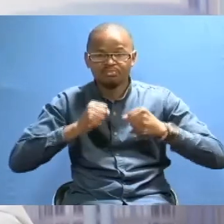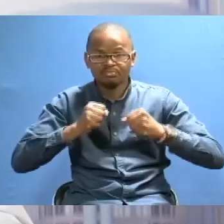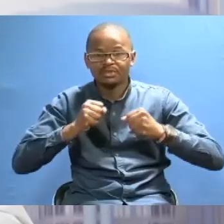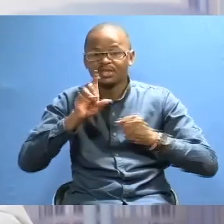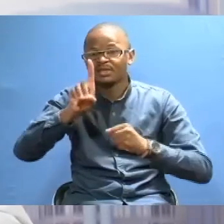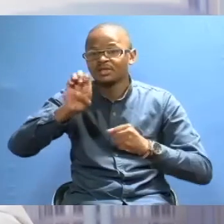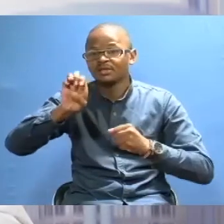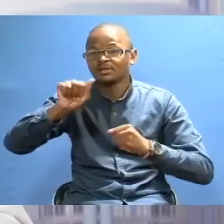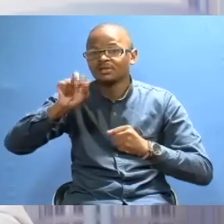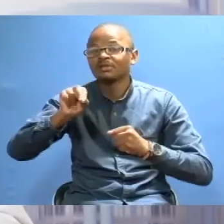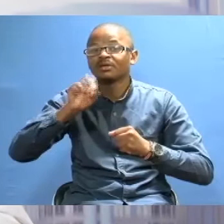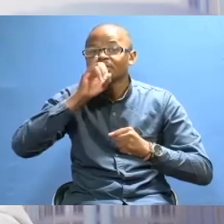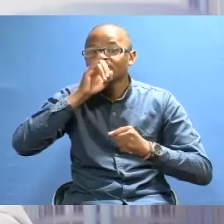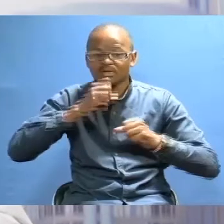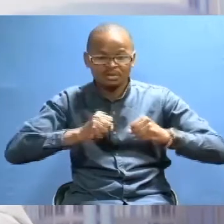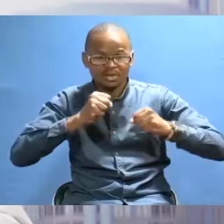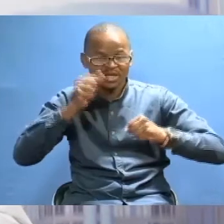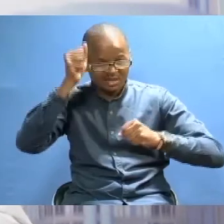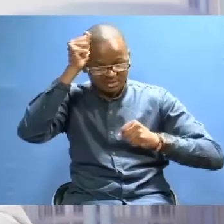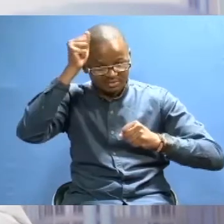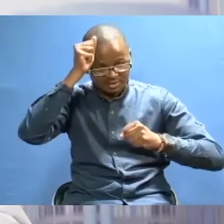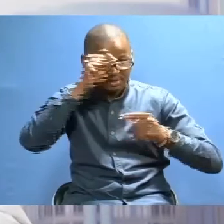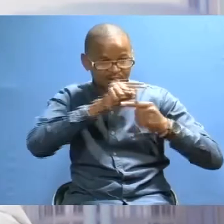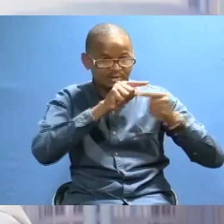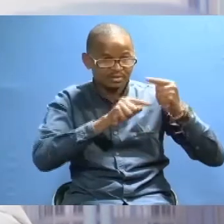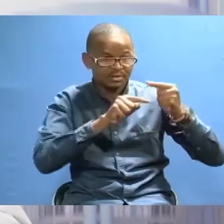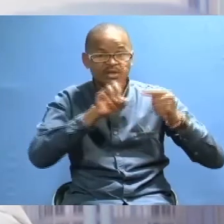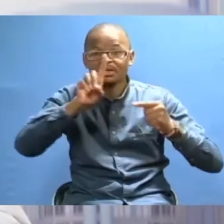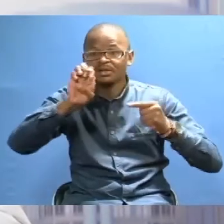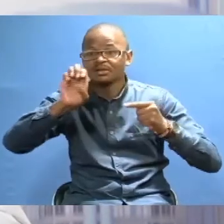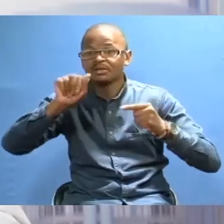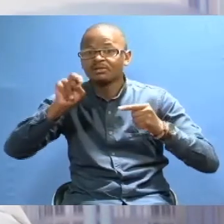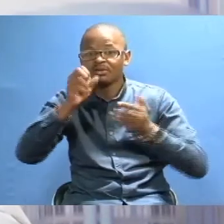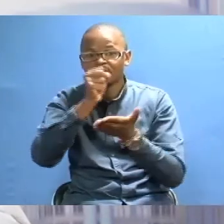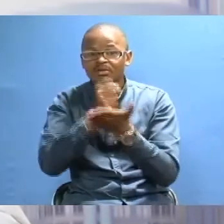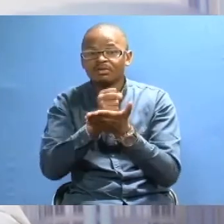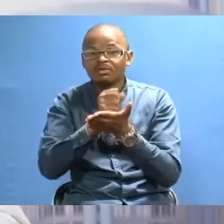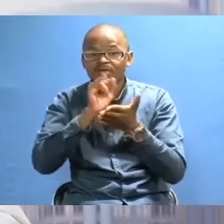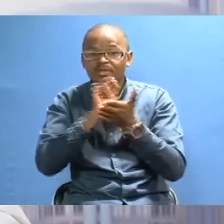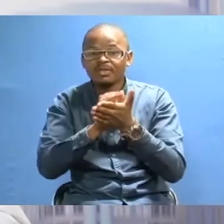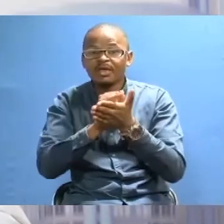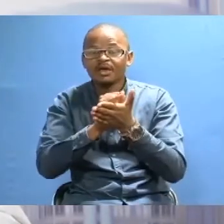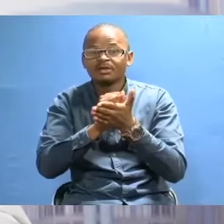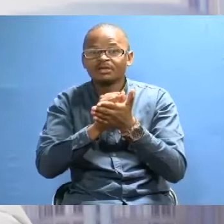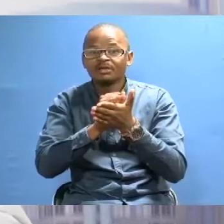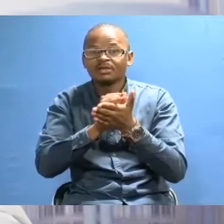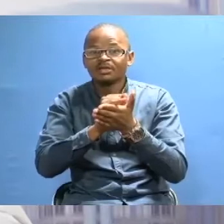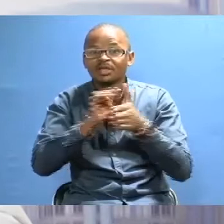by the Dean, who also is the head of the academic division. The Dean has an office that has got